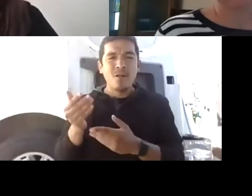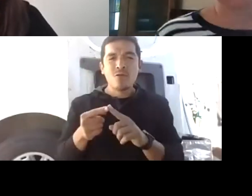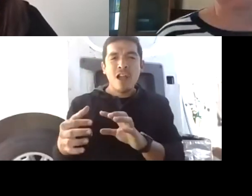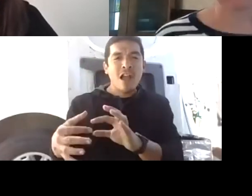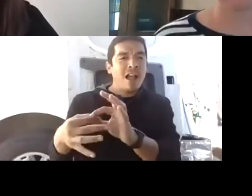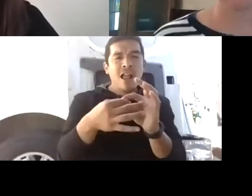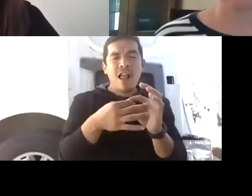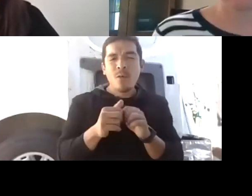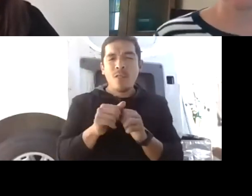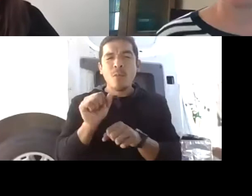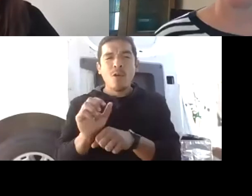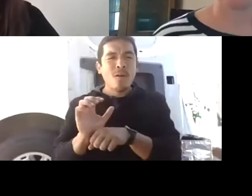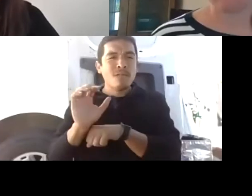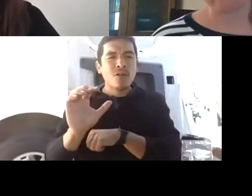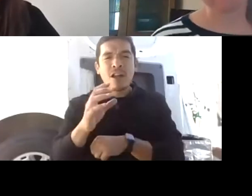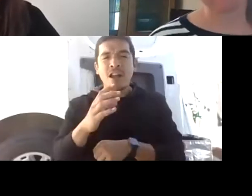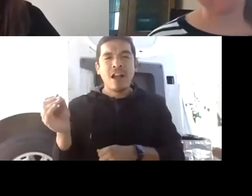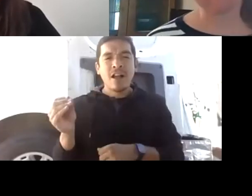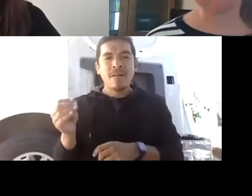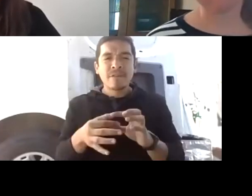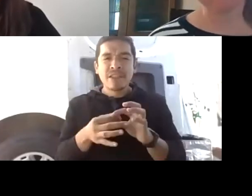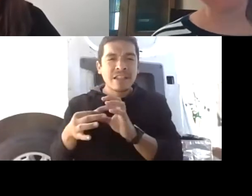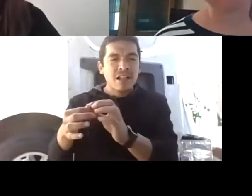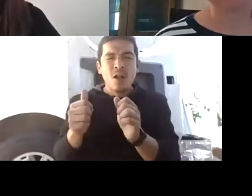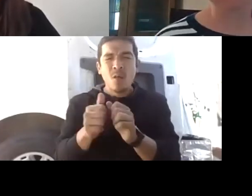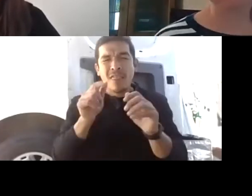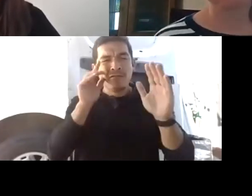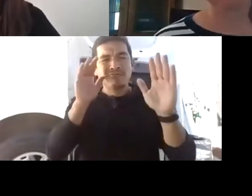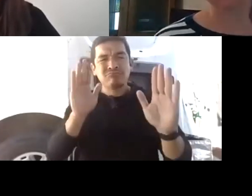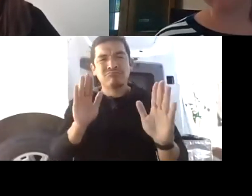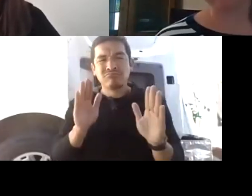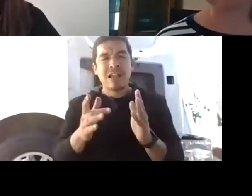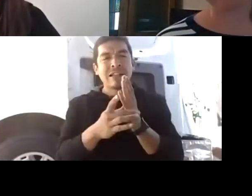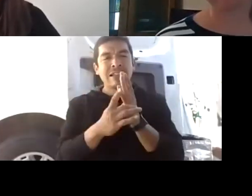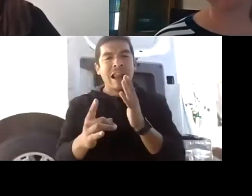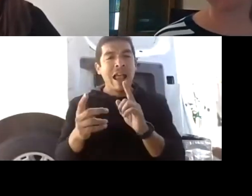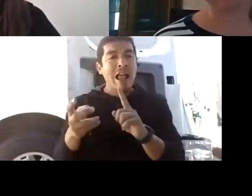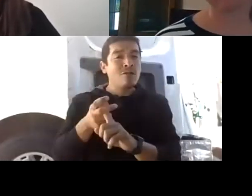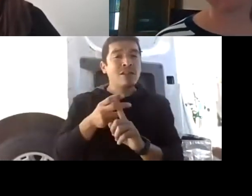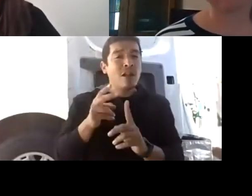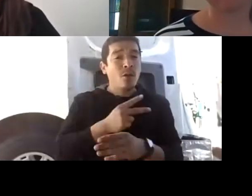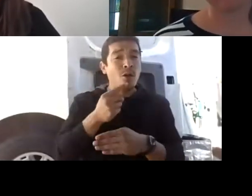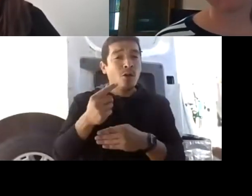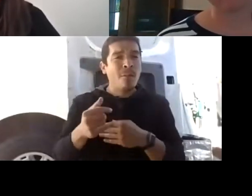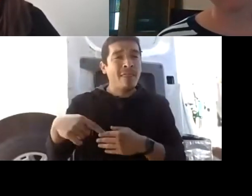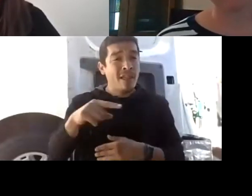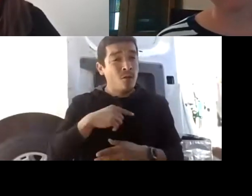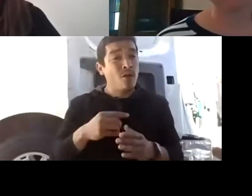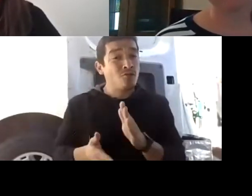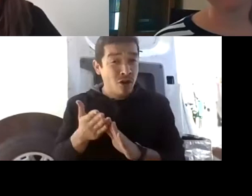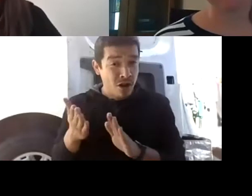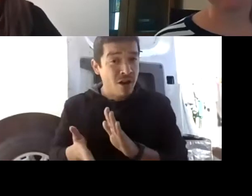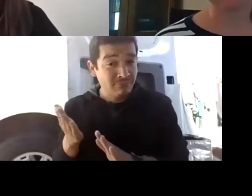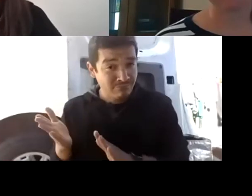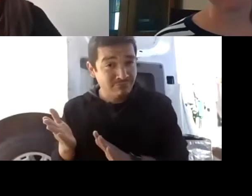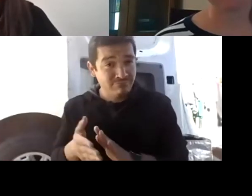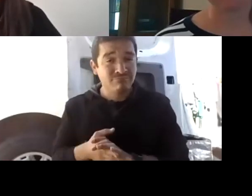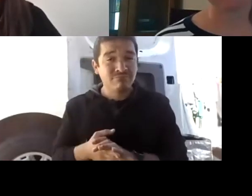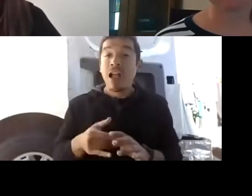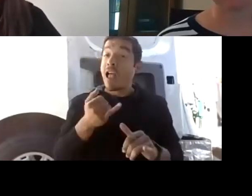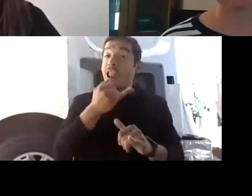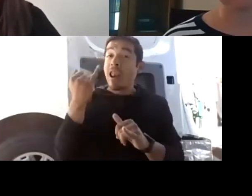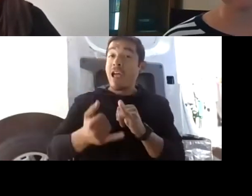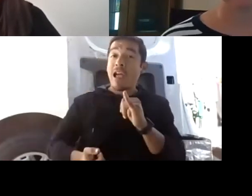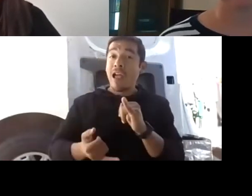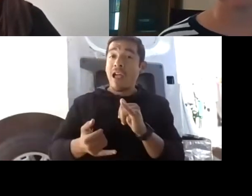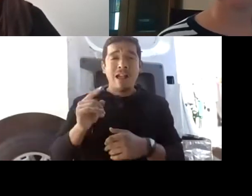with the workforce and connecting with the incredible talent acquisition program that Kennedy Krieger runs. Lastly,